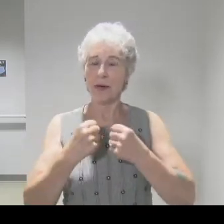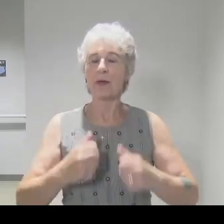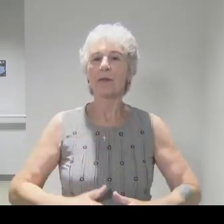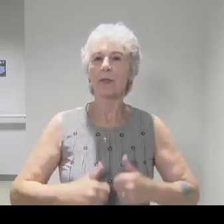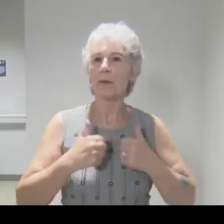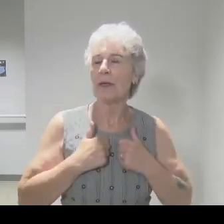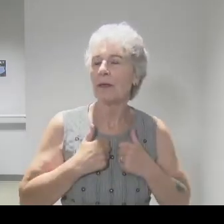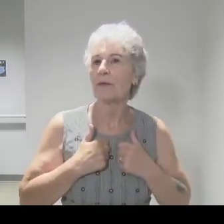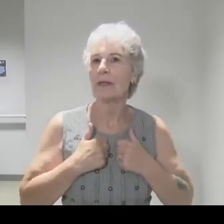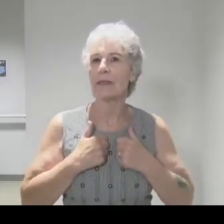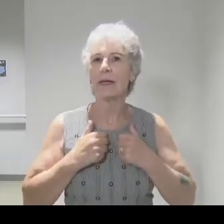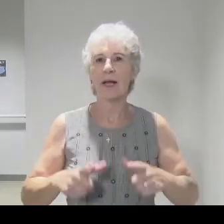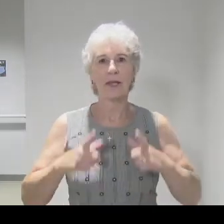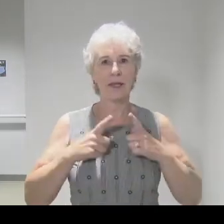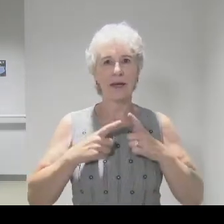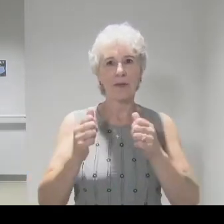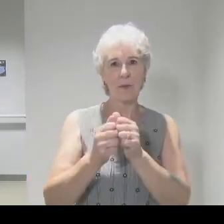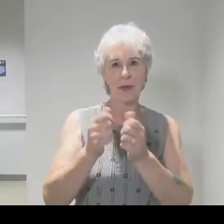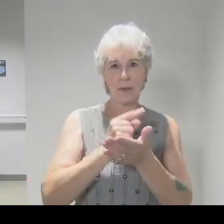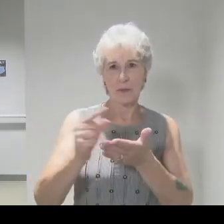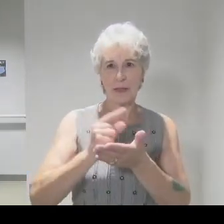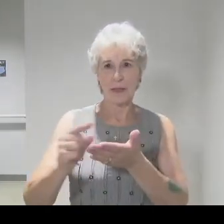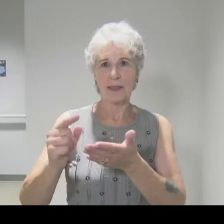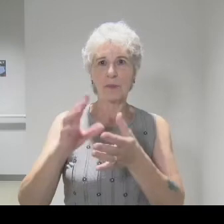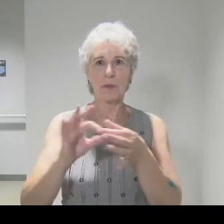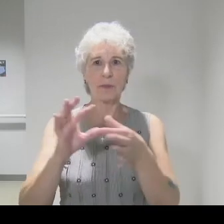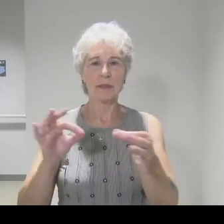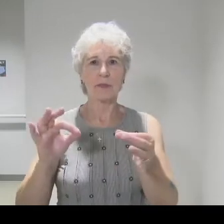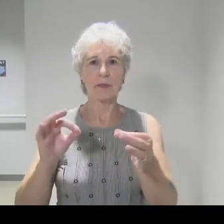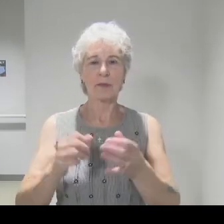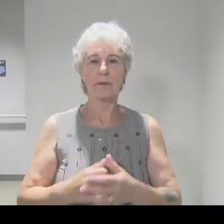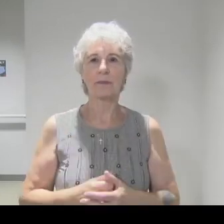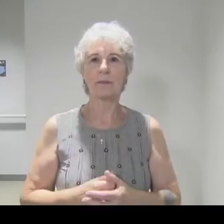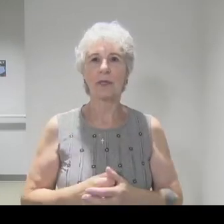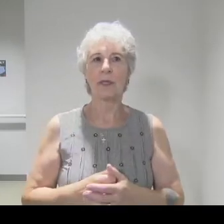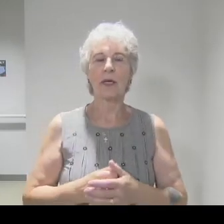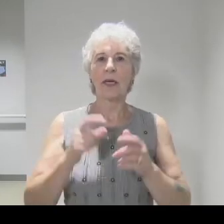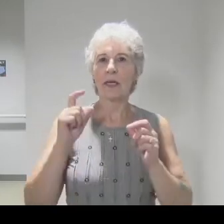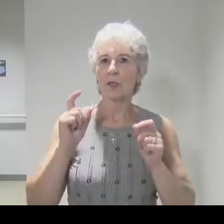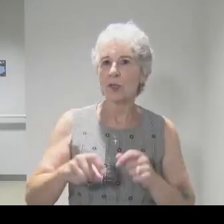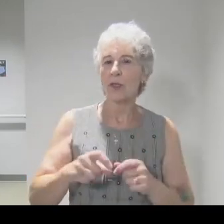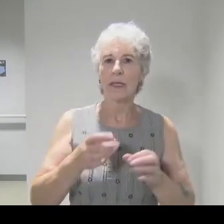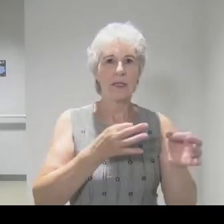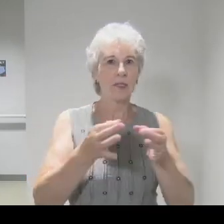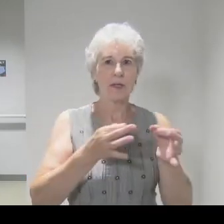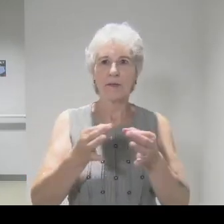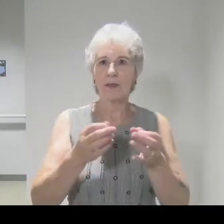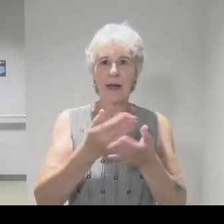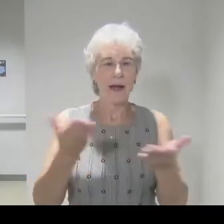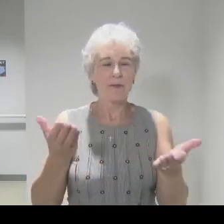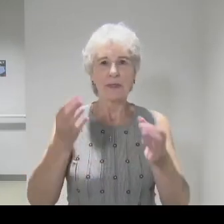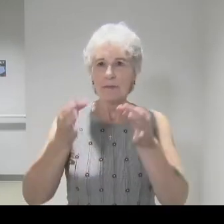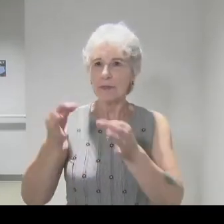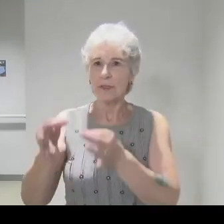Jesus. That's the message that Paul wants to always keep on your horizon. It should govern everything you do, every decision you